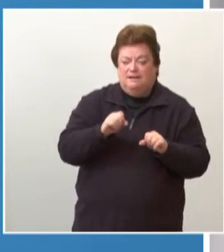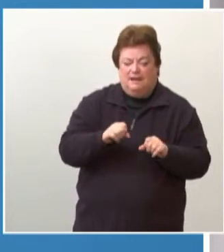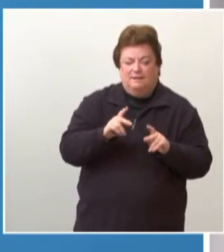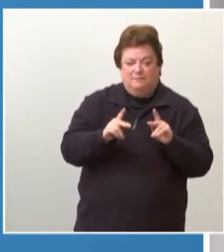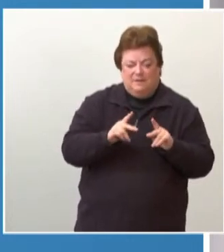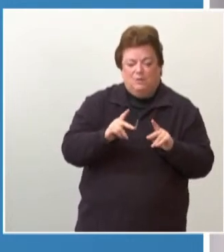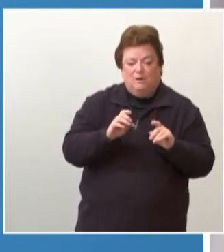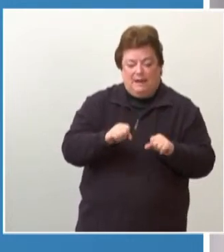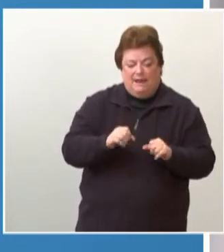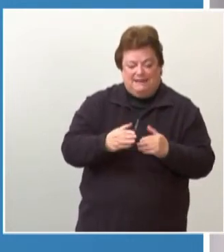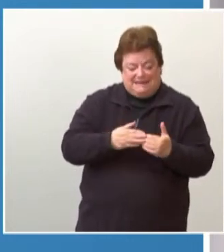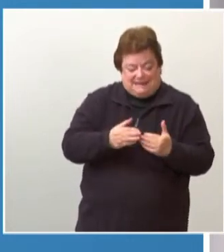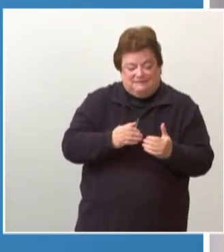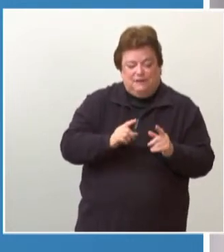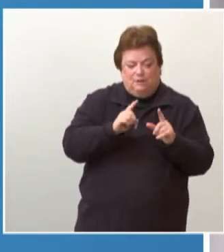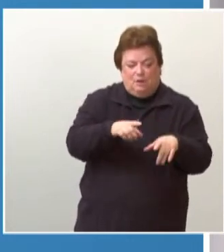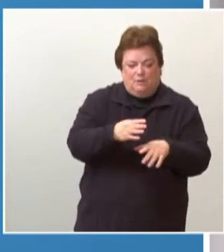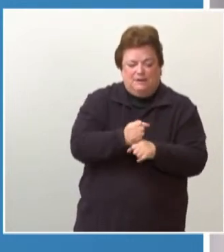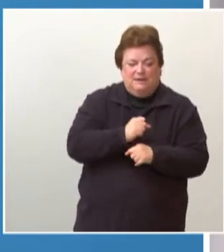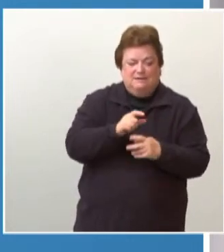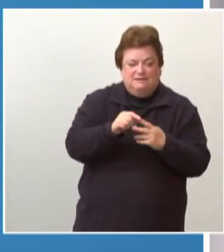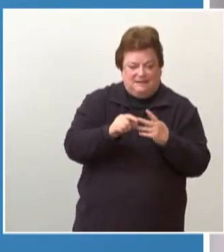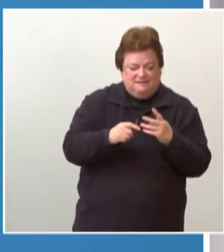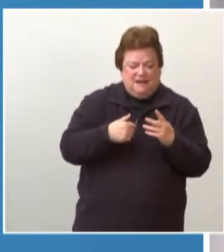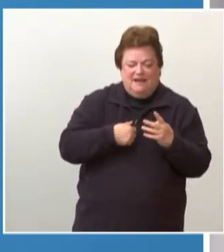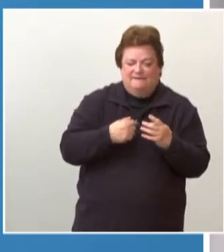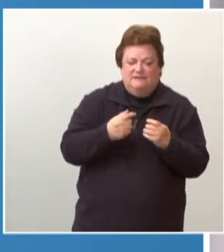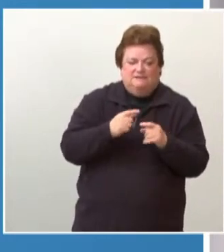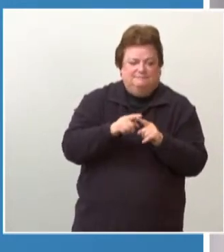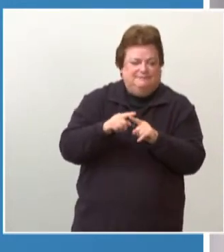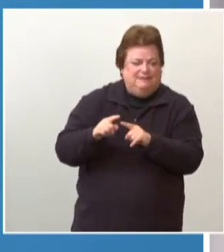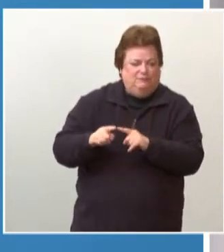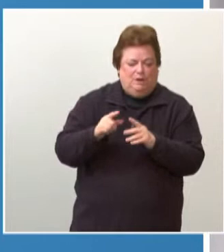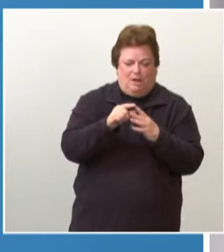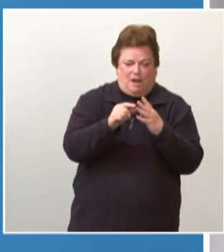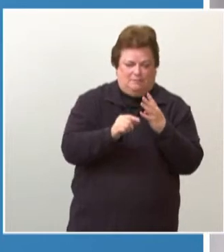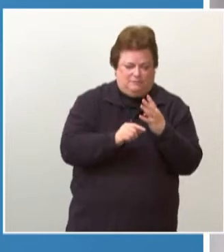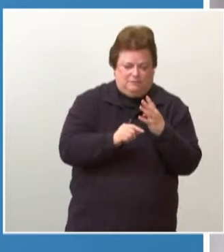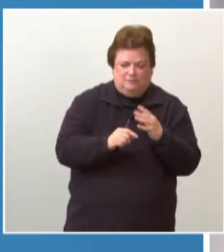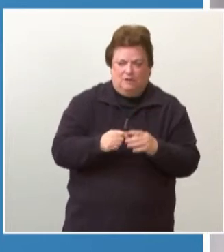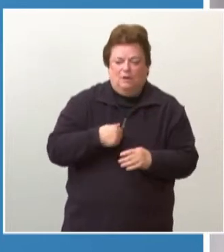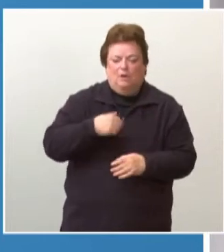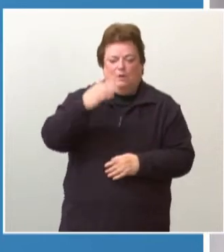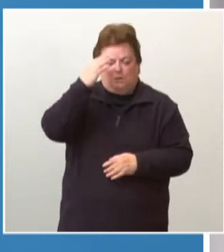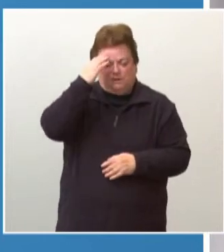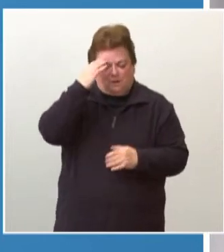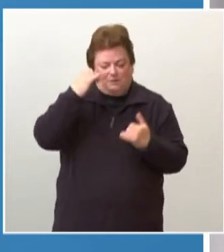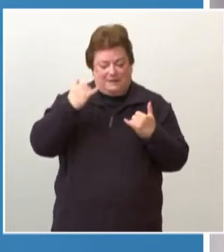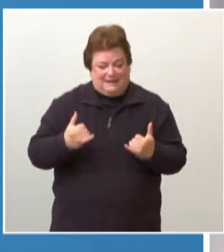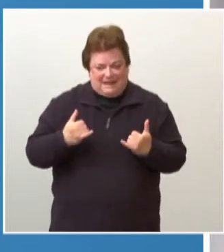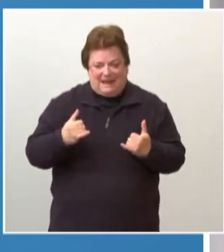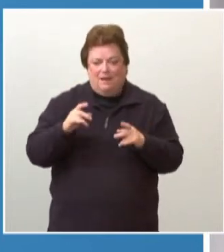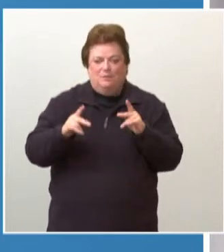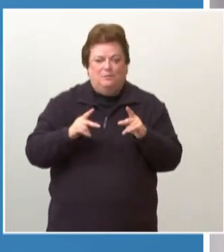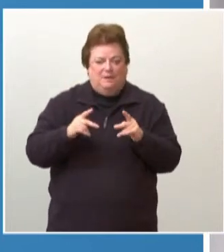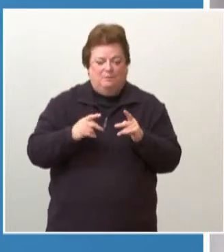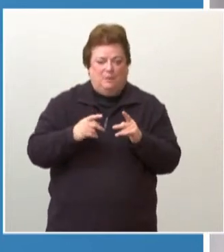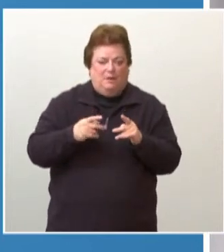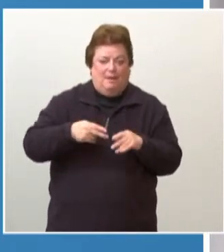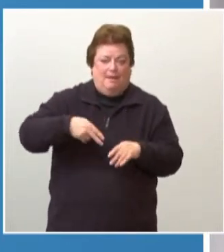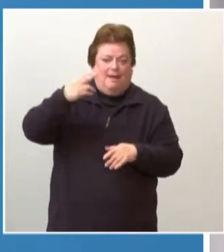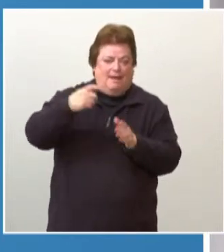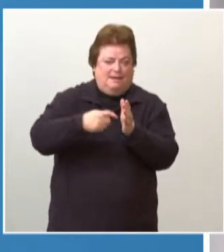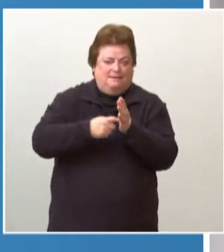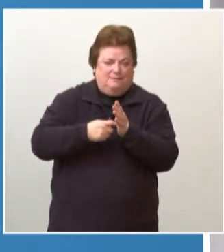it's important that our community has several options. We are aware of the longer waits due to the high demand for testing and concerns